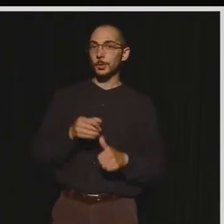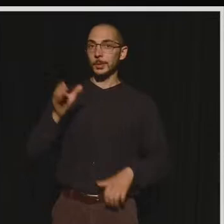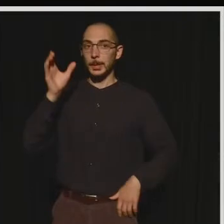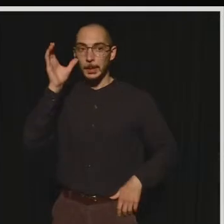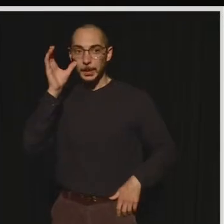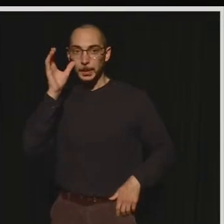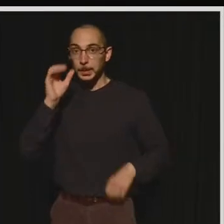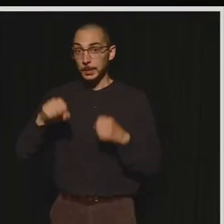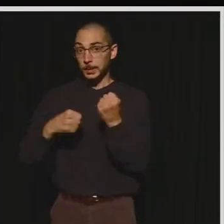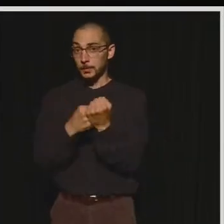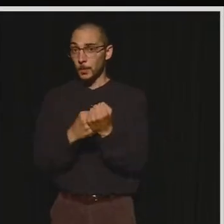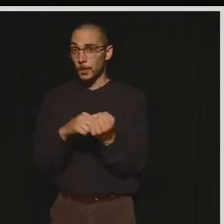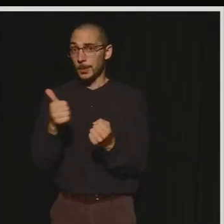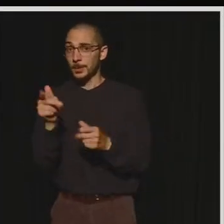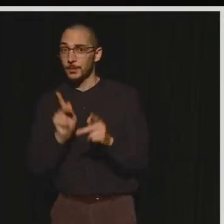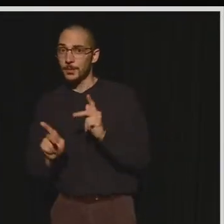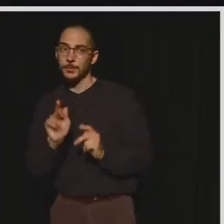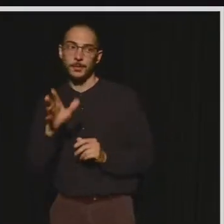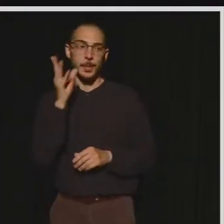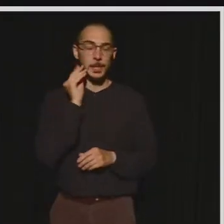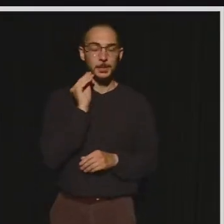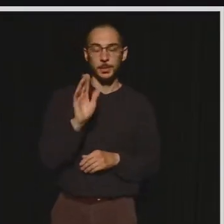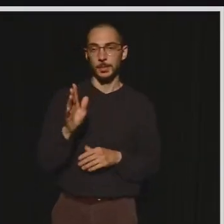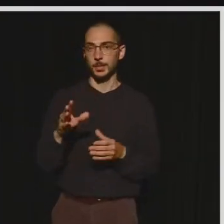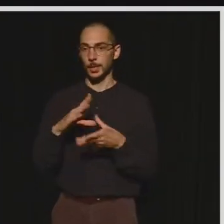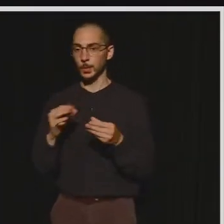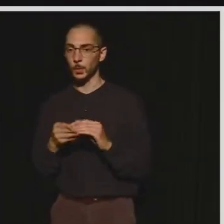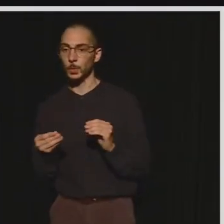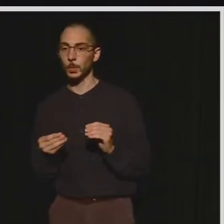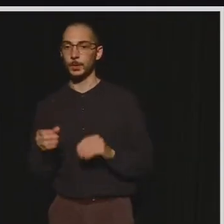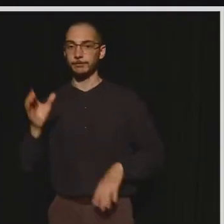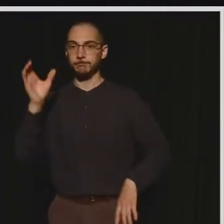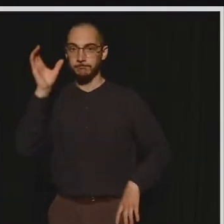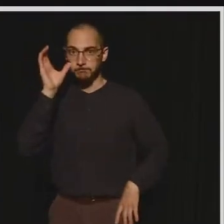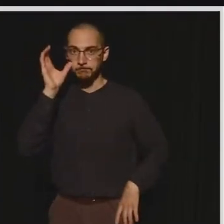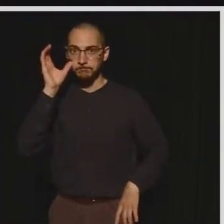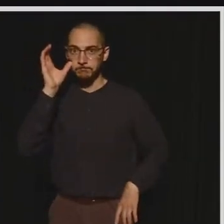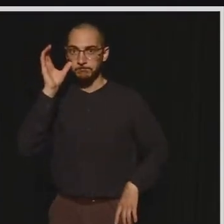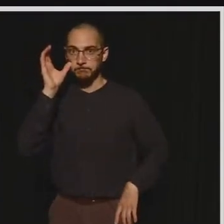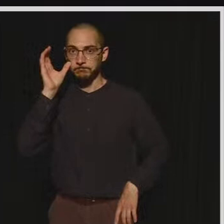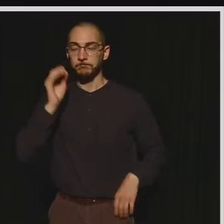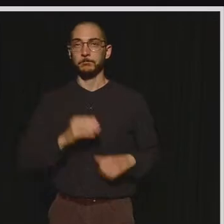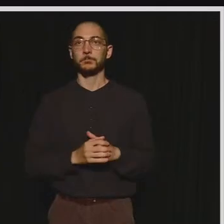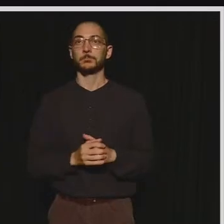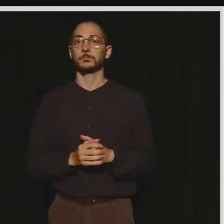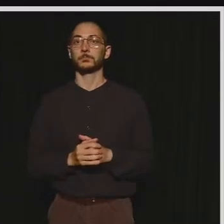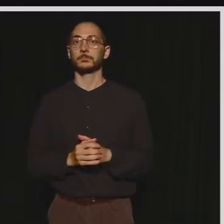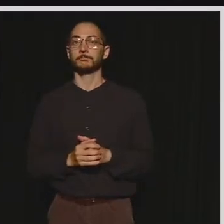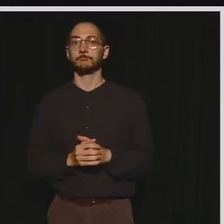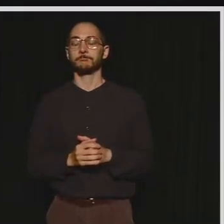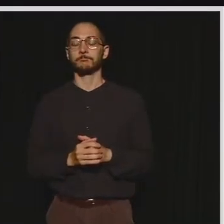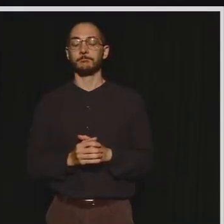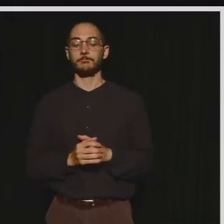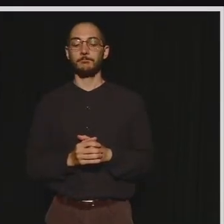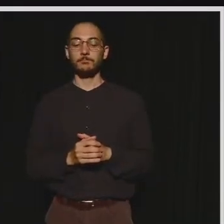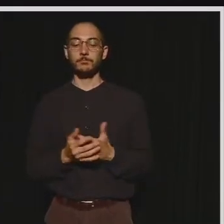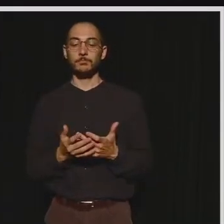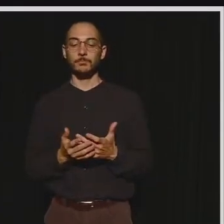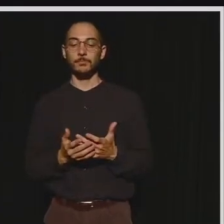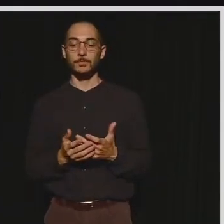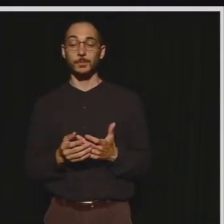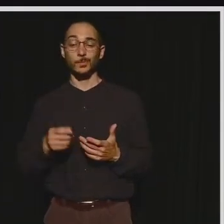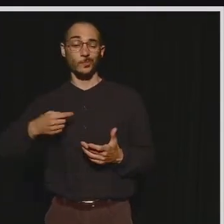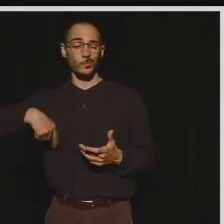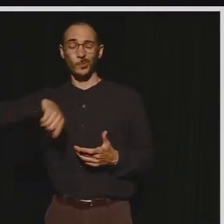are not really familiar with this particular subject and who have not had long conversations that a lot of us here